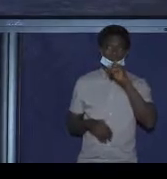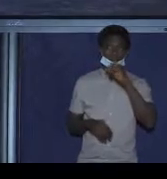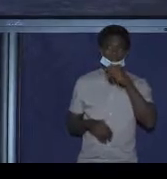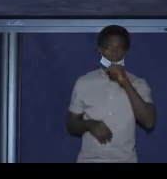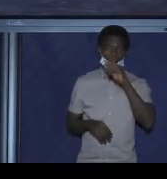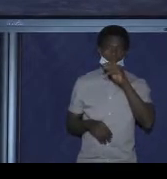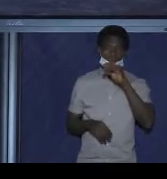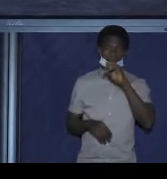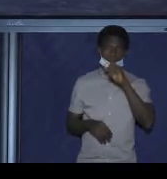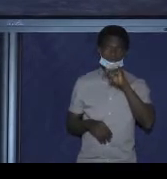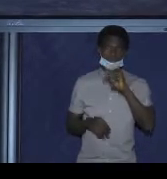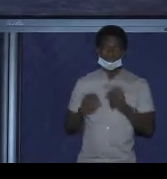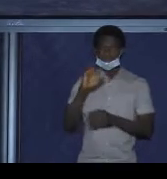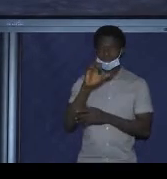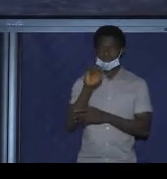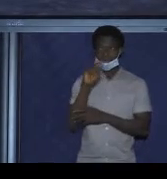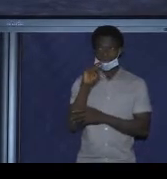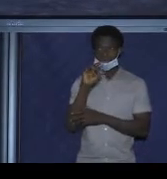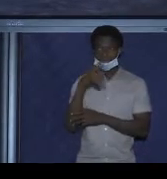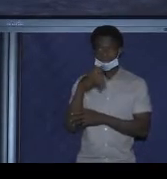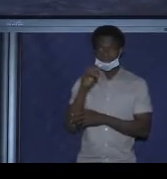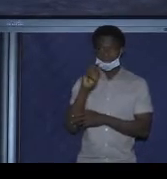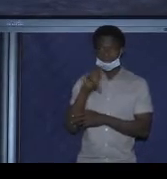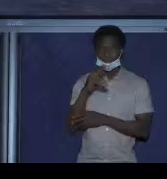Misogamist. Catalog.